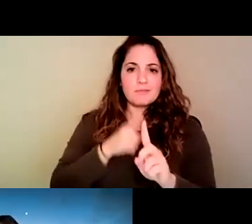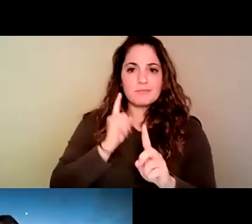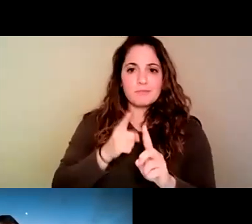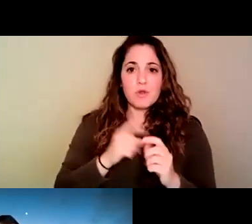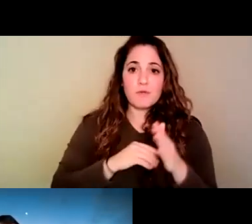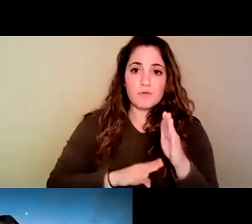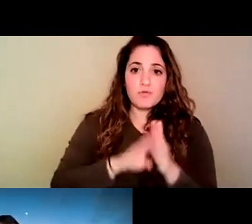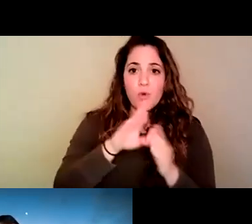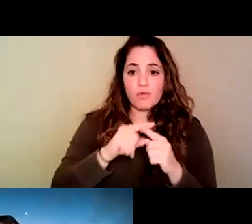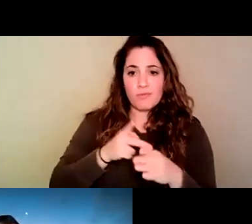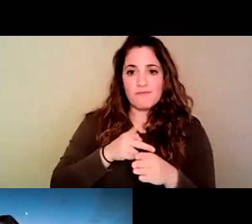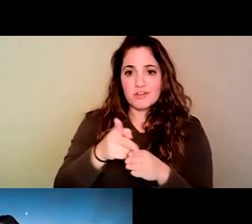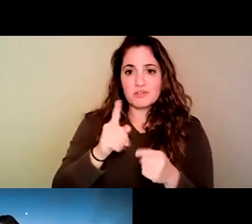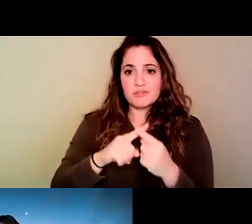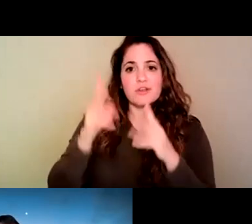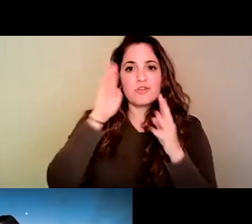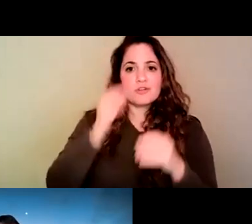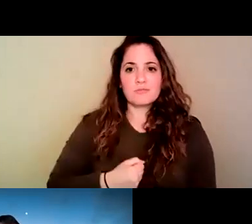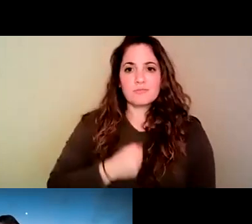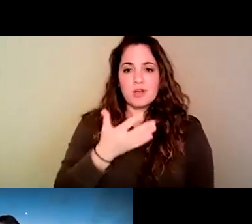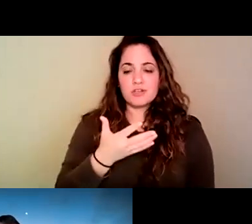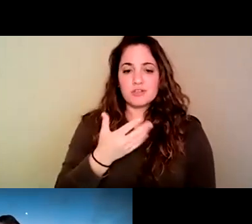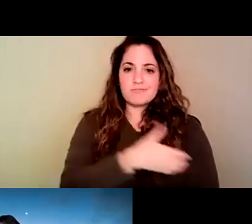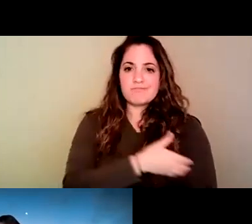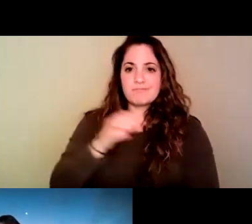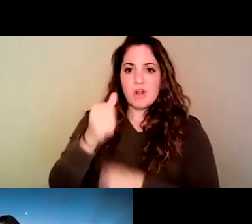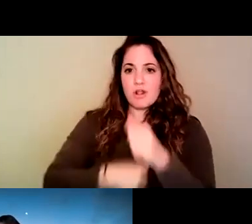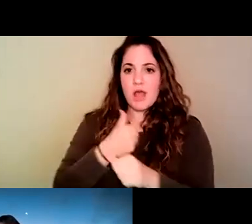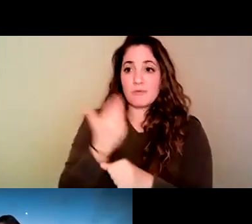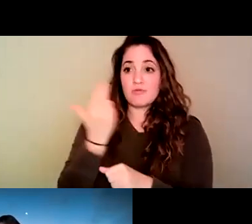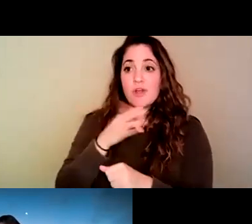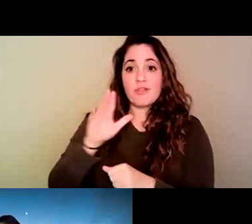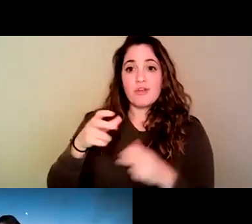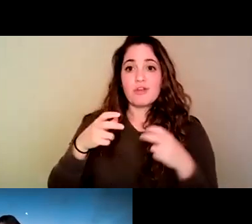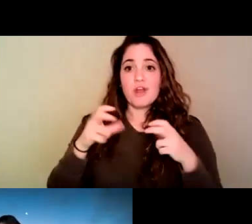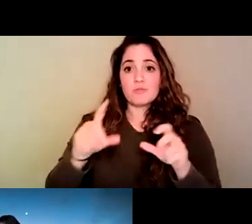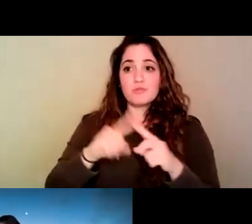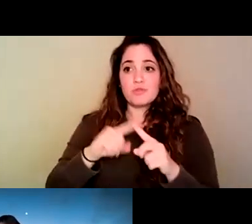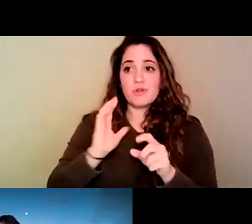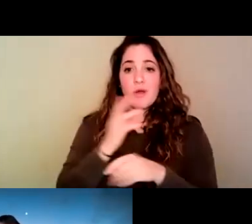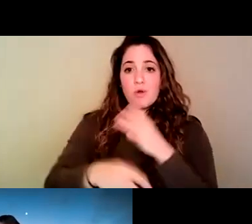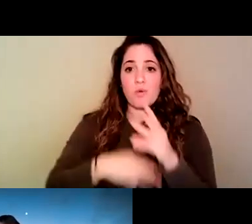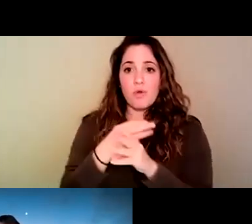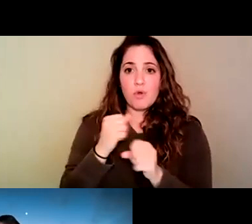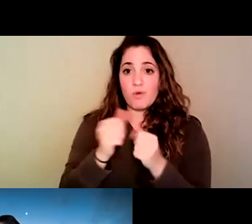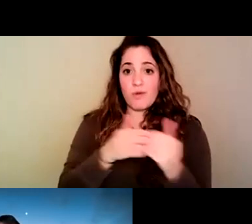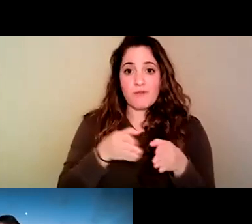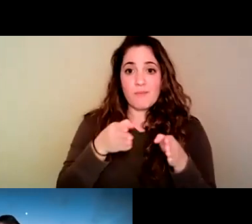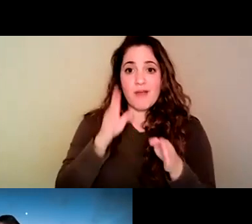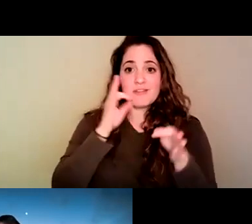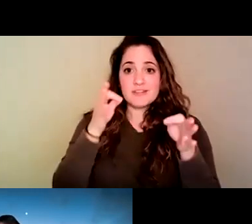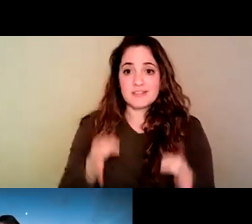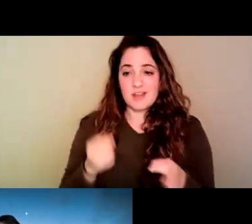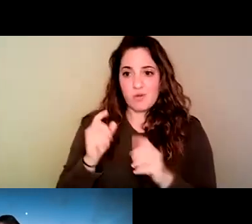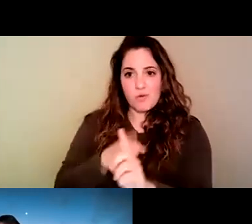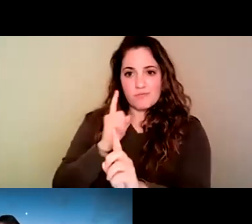professionalism, and creative expression, empowering our alumni to realize their contribution to our world through whatever path they choose or aim